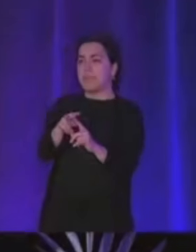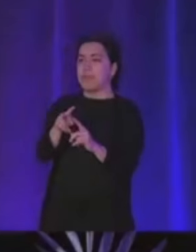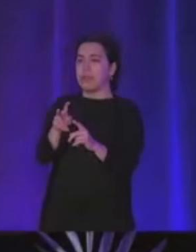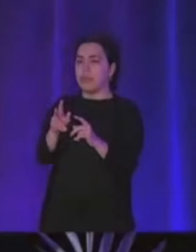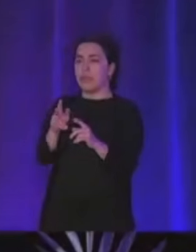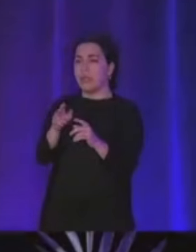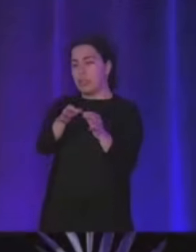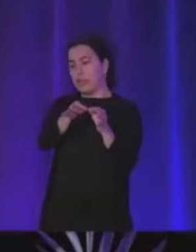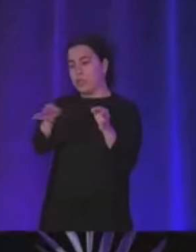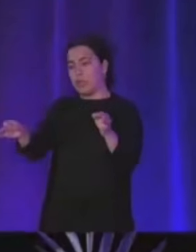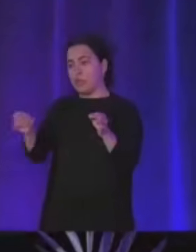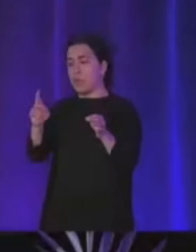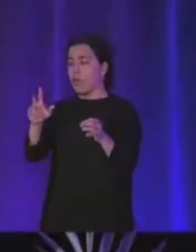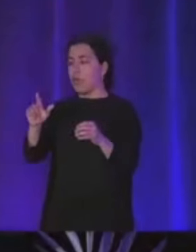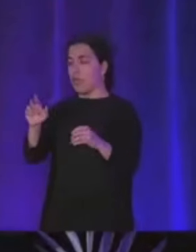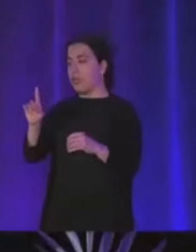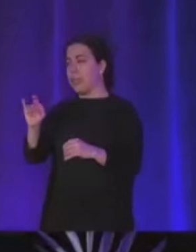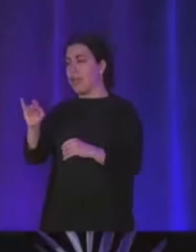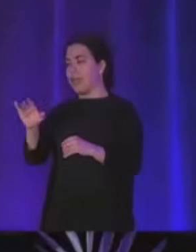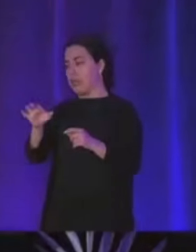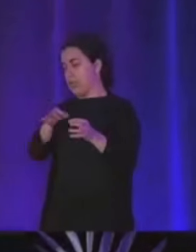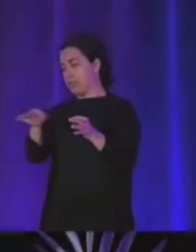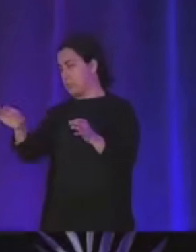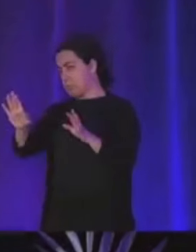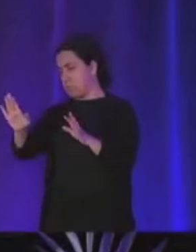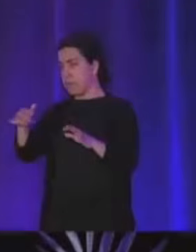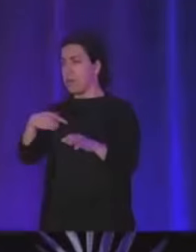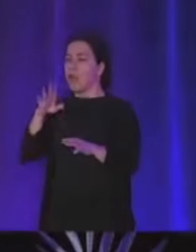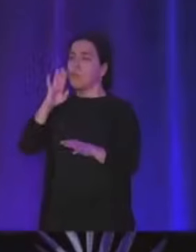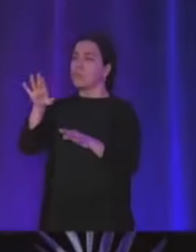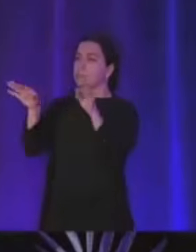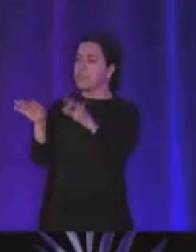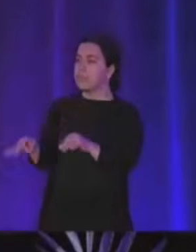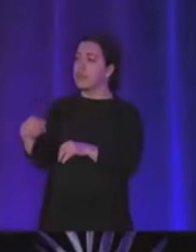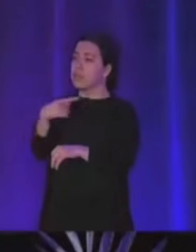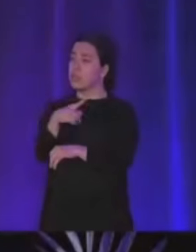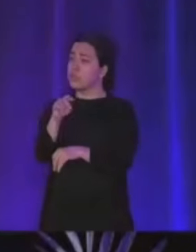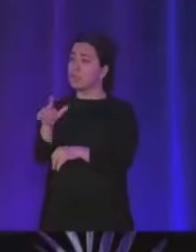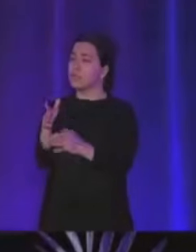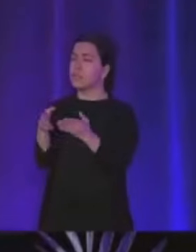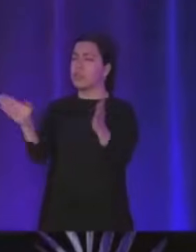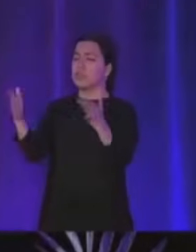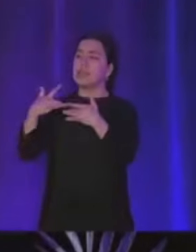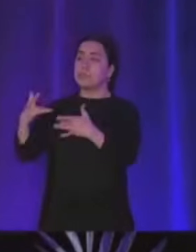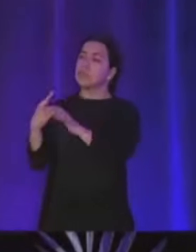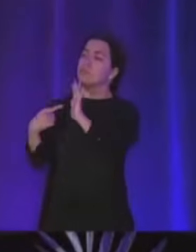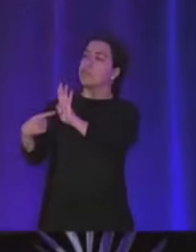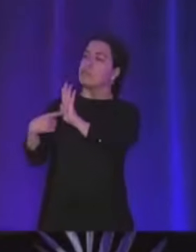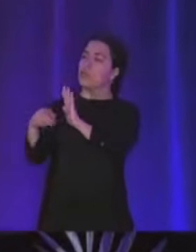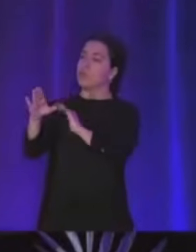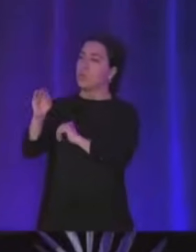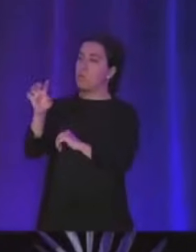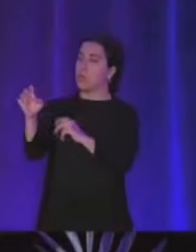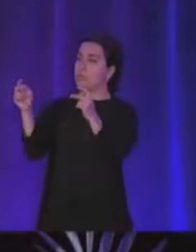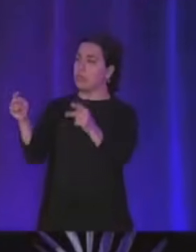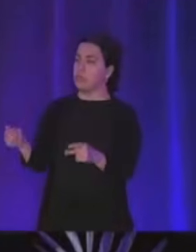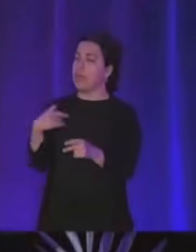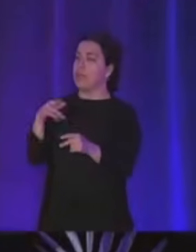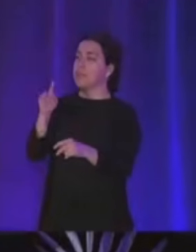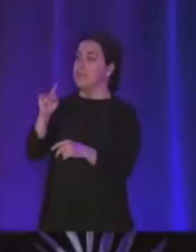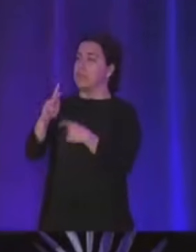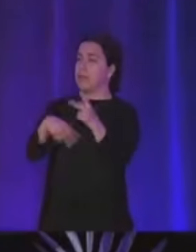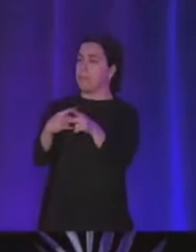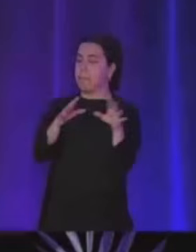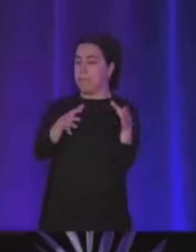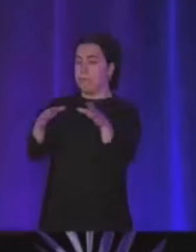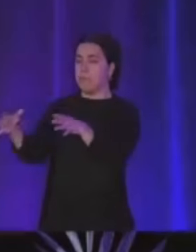that on the inside, this is how all the tools I'm going to talk about generally represent your code, give or take. We have type assignment expression, where